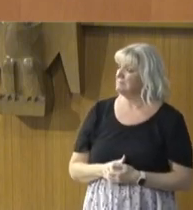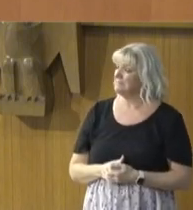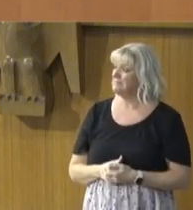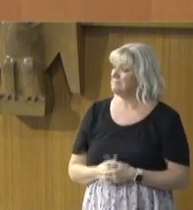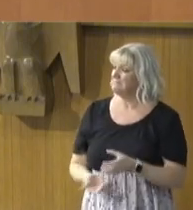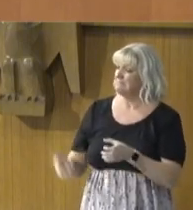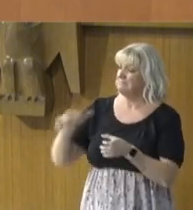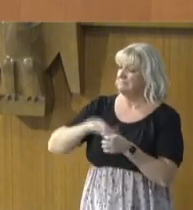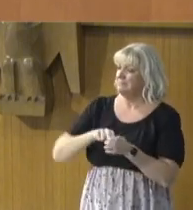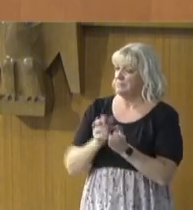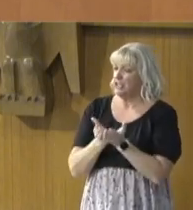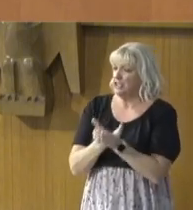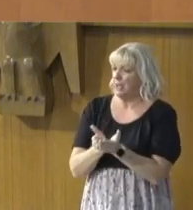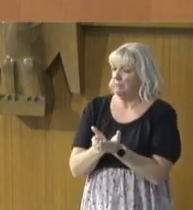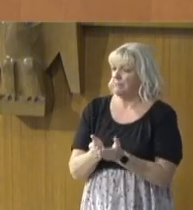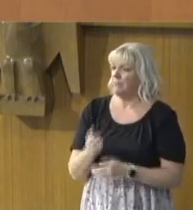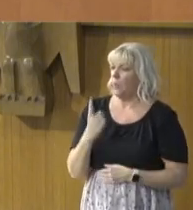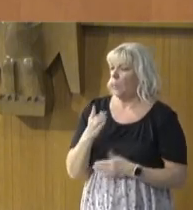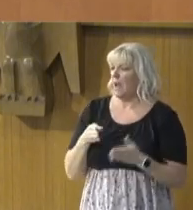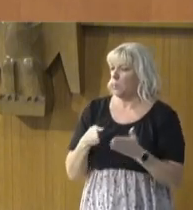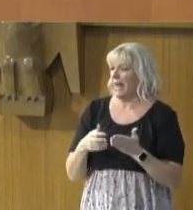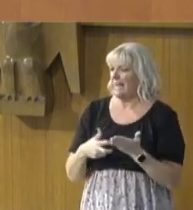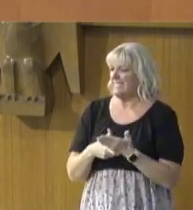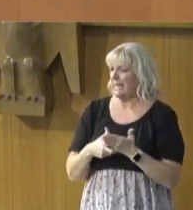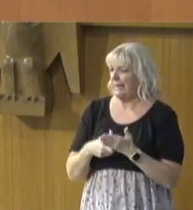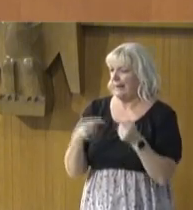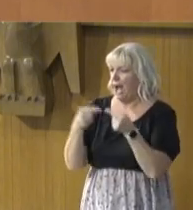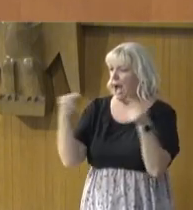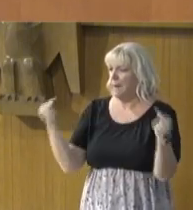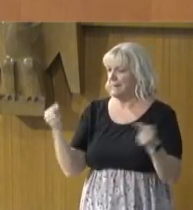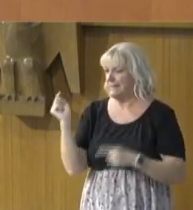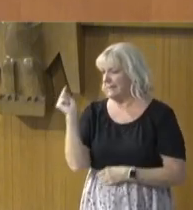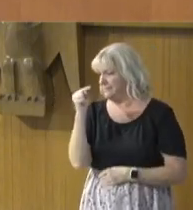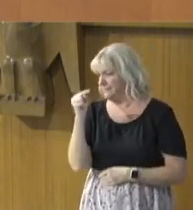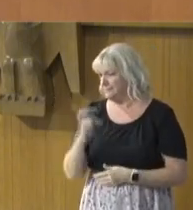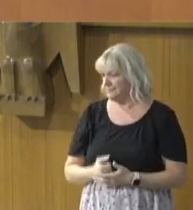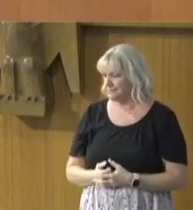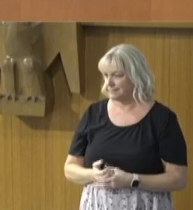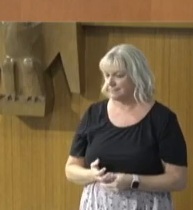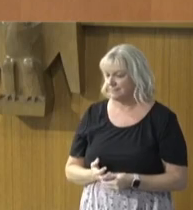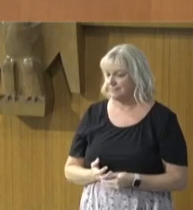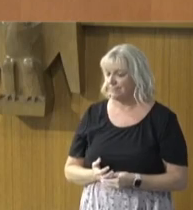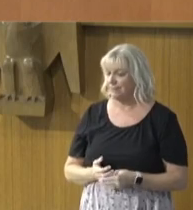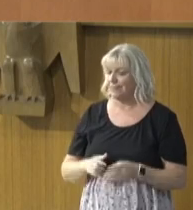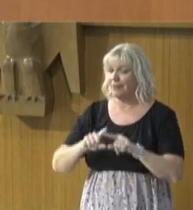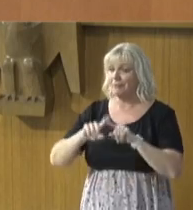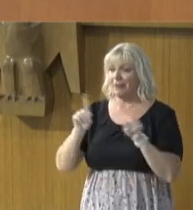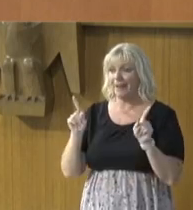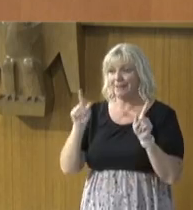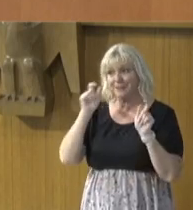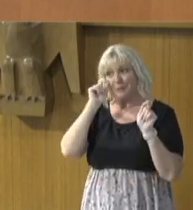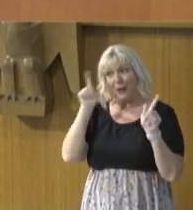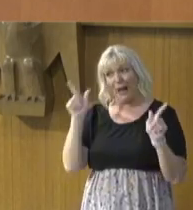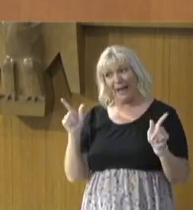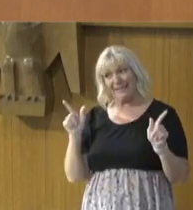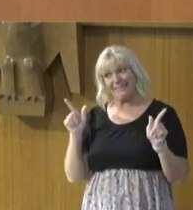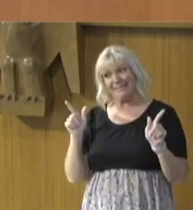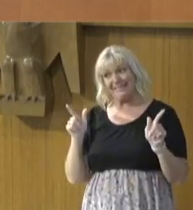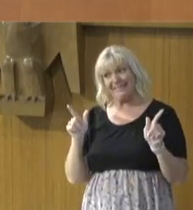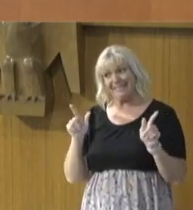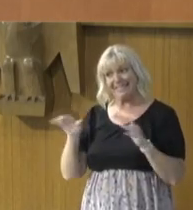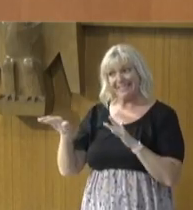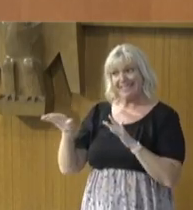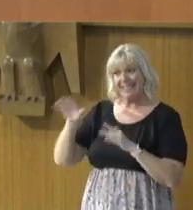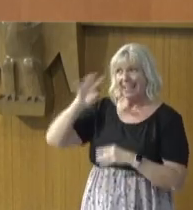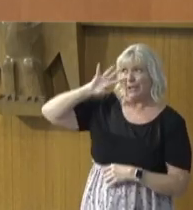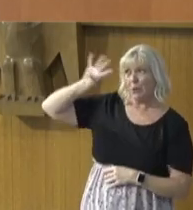with a one-way ticket in the opposite direction of Nineveh. But surprise, surprise, cruising away from God's